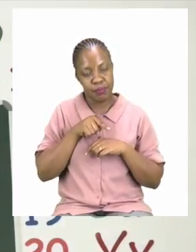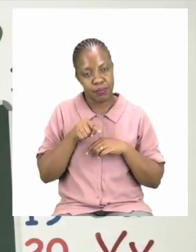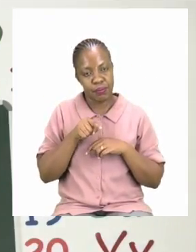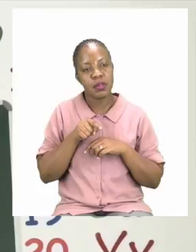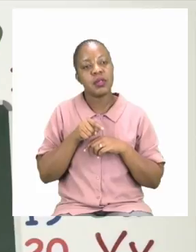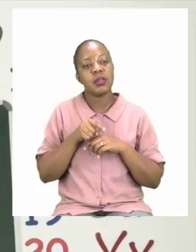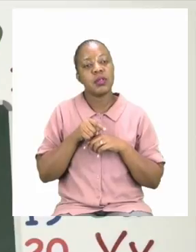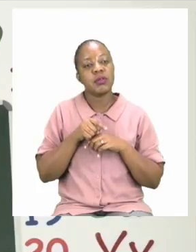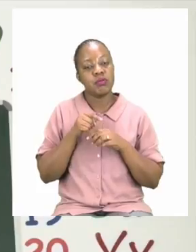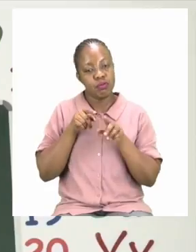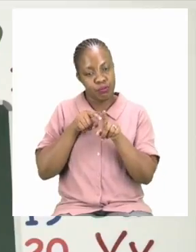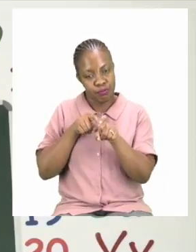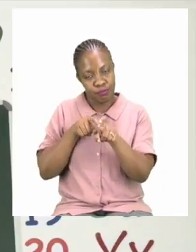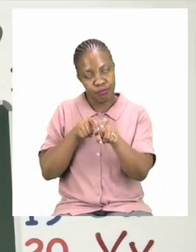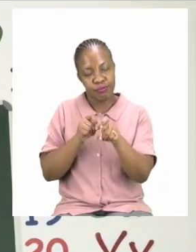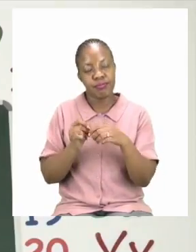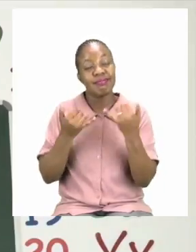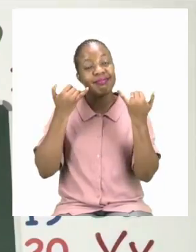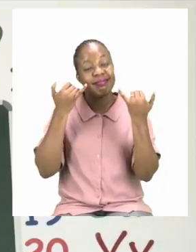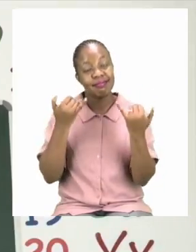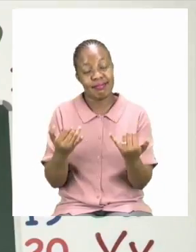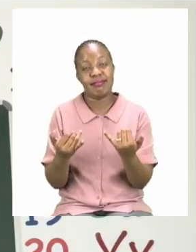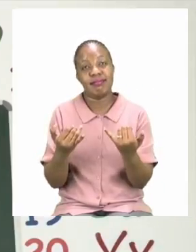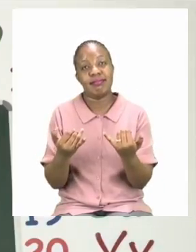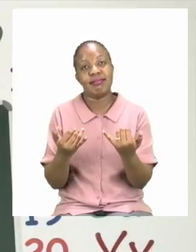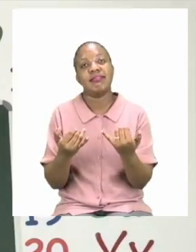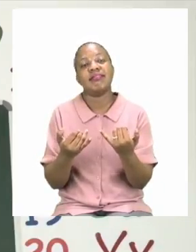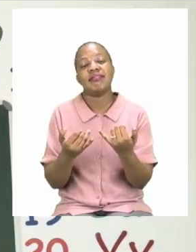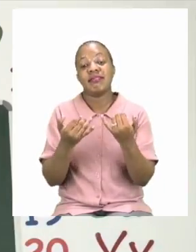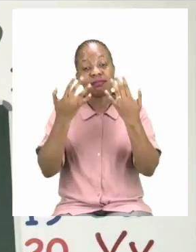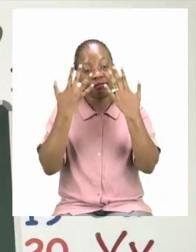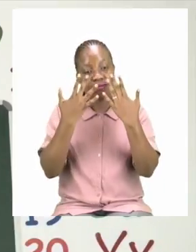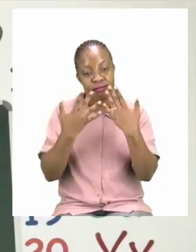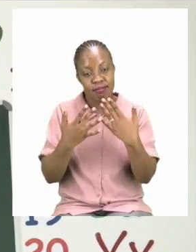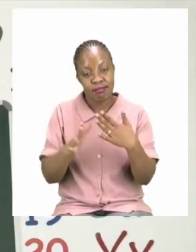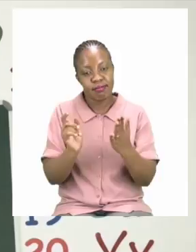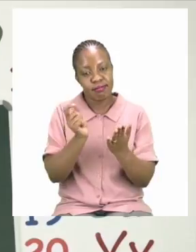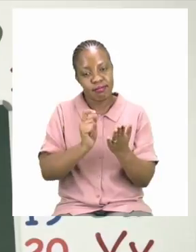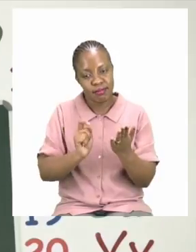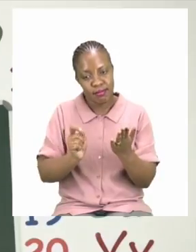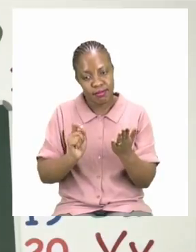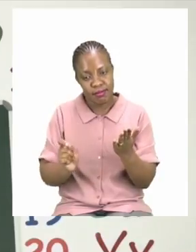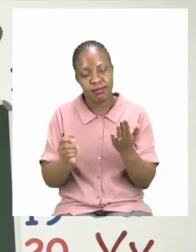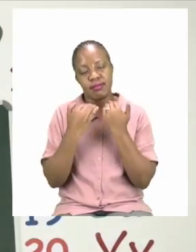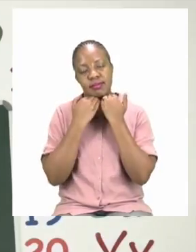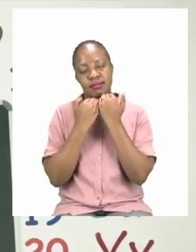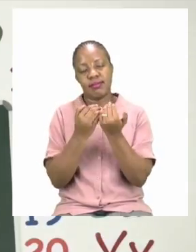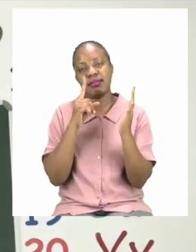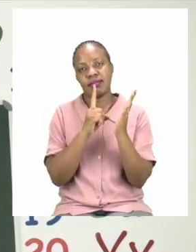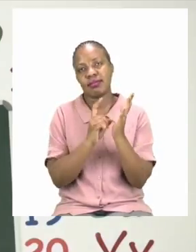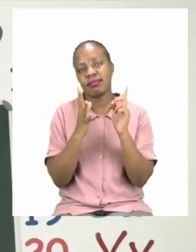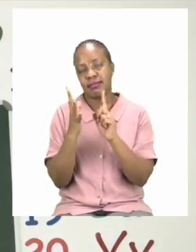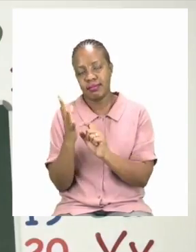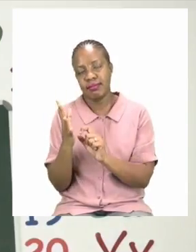we are done, it is important for us to sanitize. Remember, boys and girls,